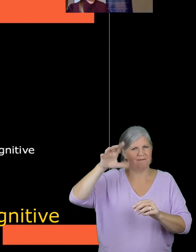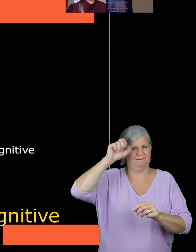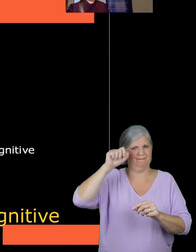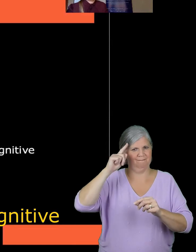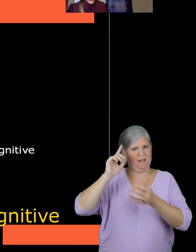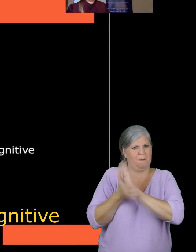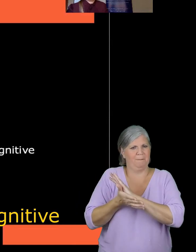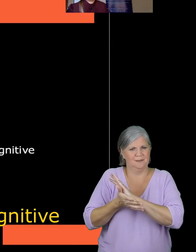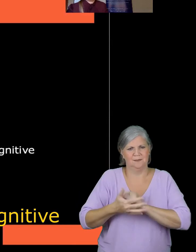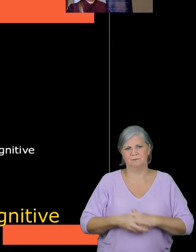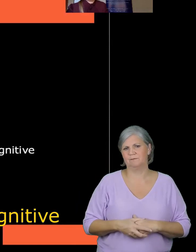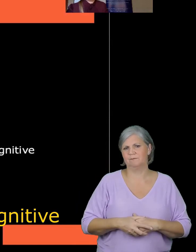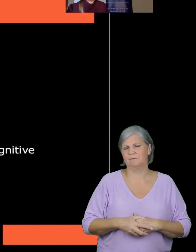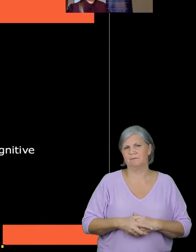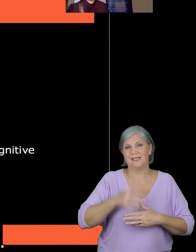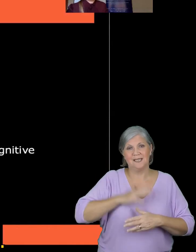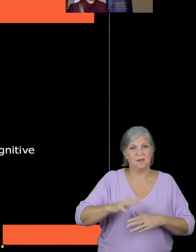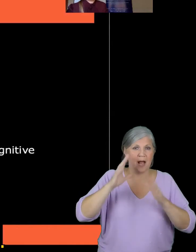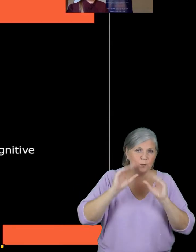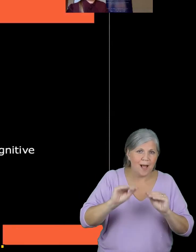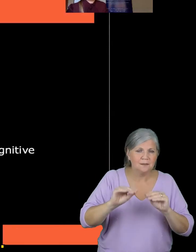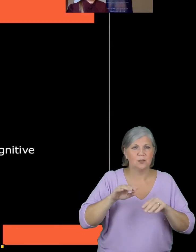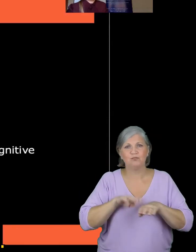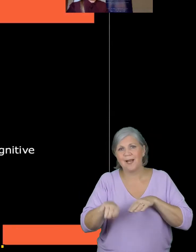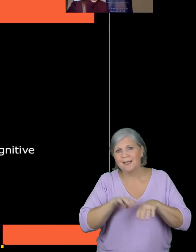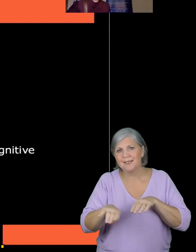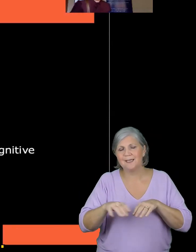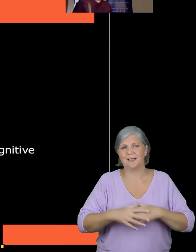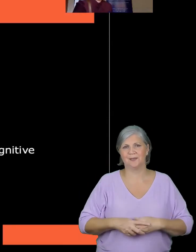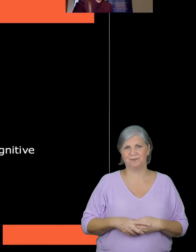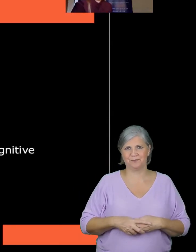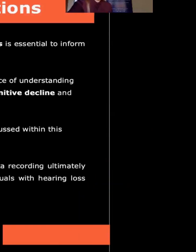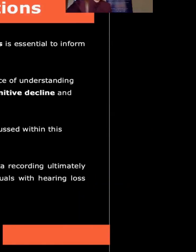them with cognitive impairment, and the need for education and training.